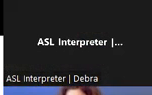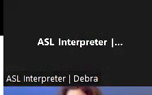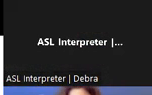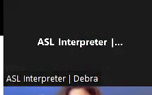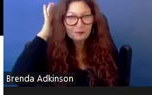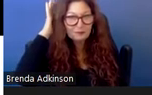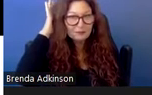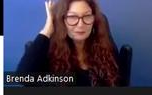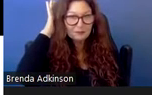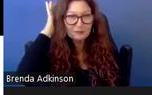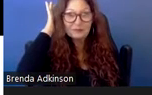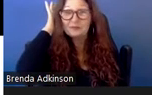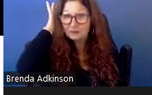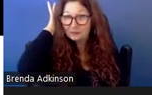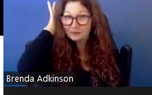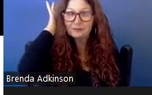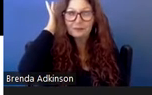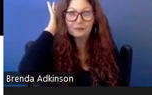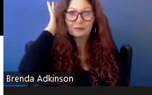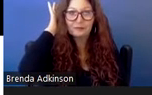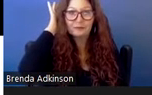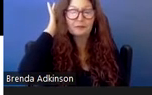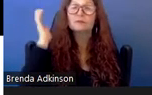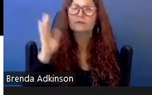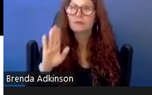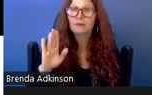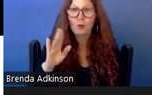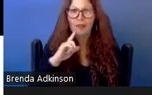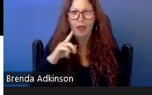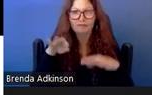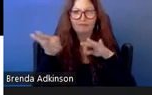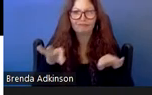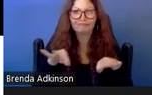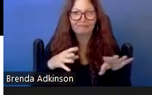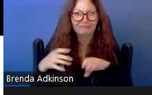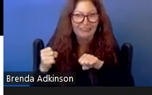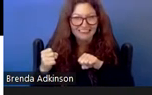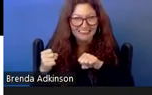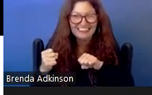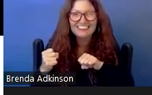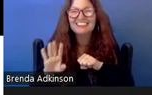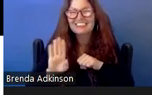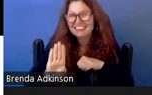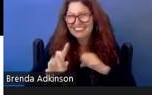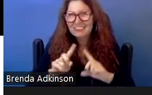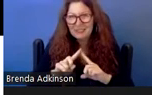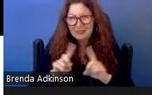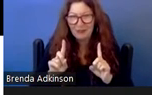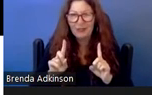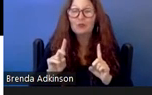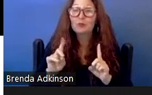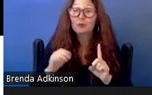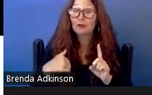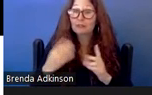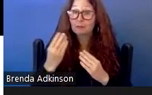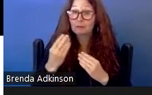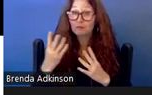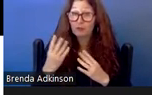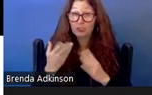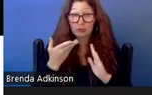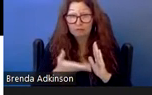Next slide. So I went through that very quickly. However, we did provide some headquarters contacts here for